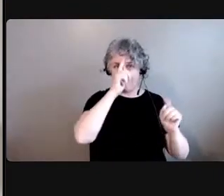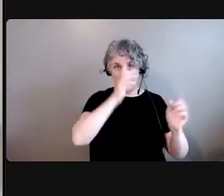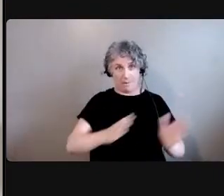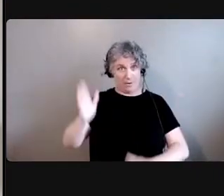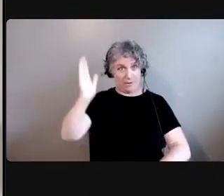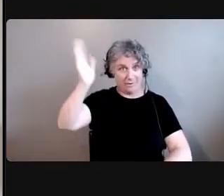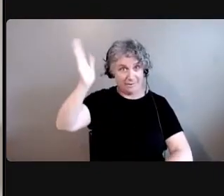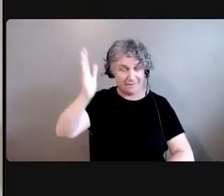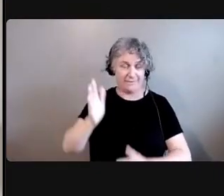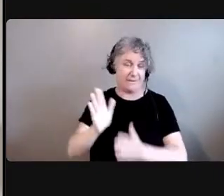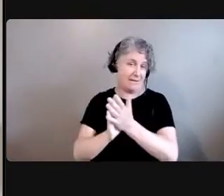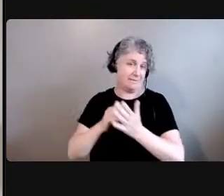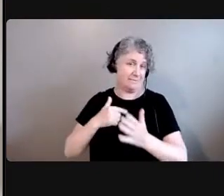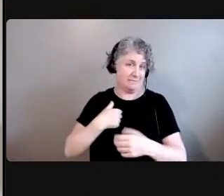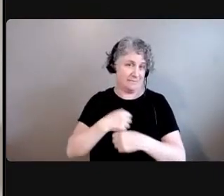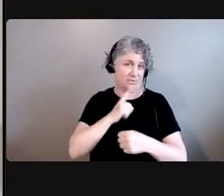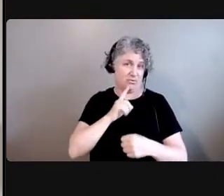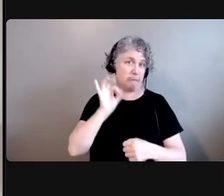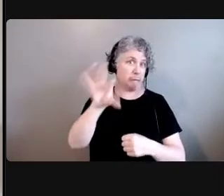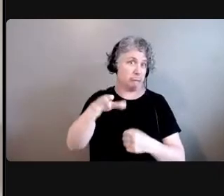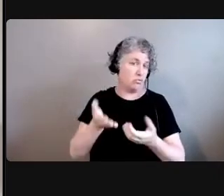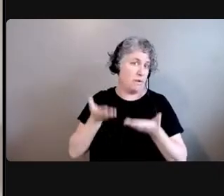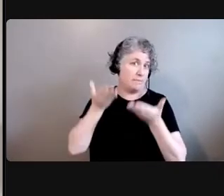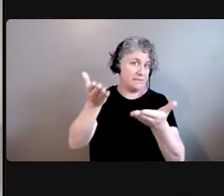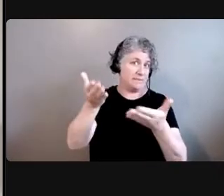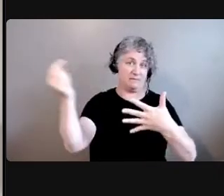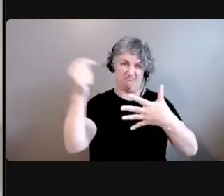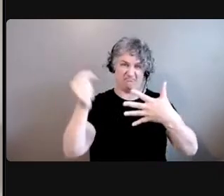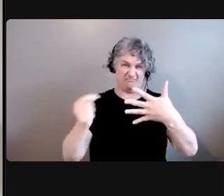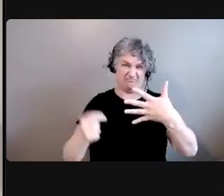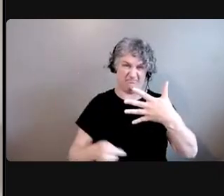to make sure that I provided specific recommendations. I've done